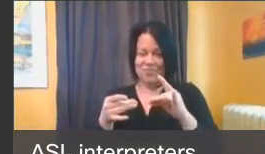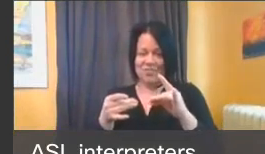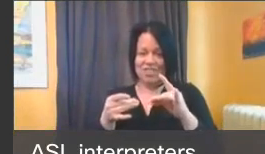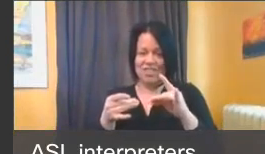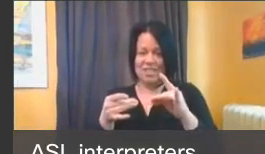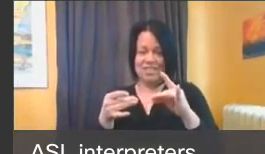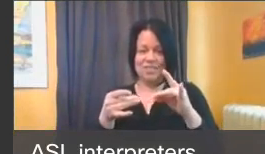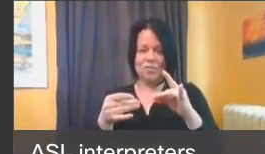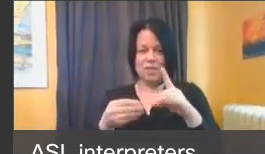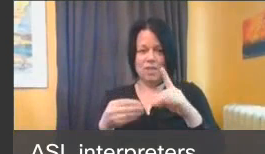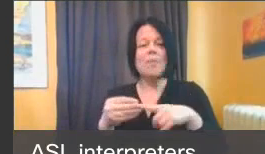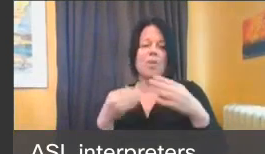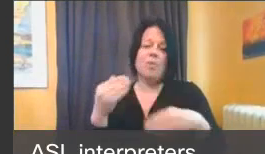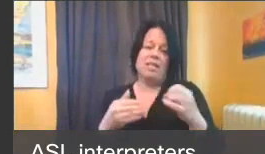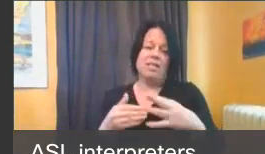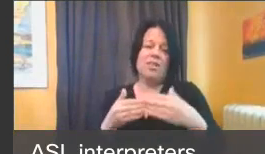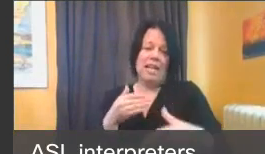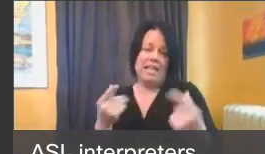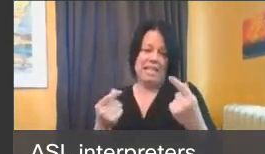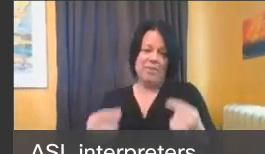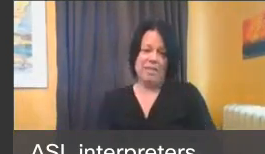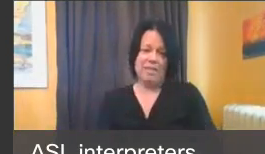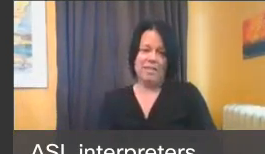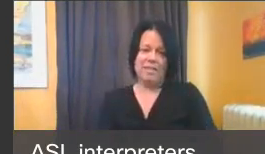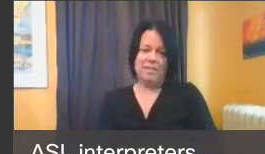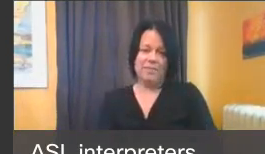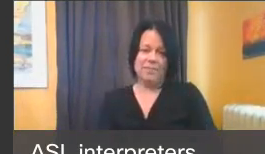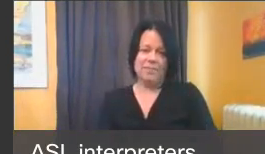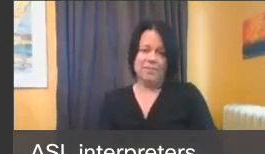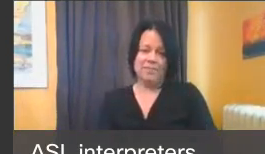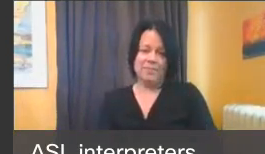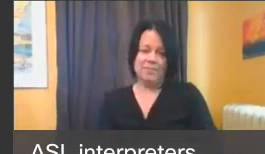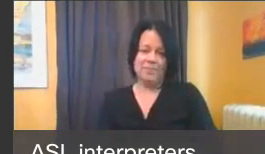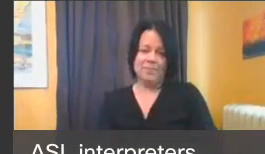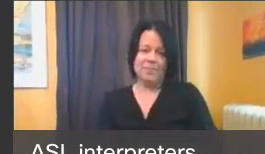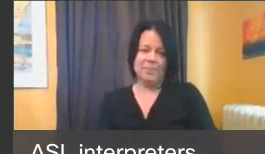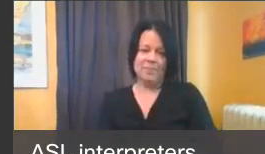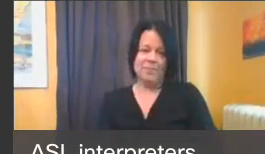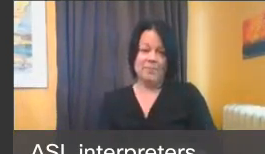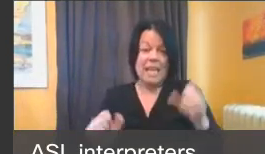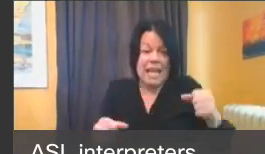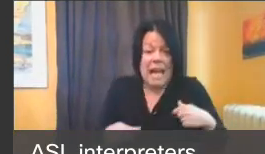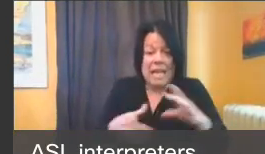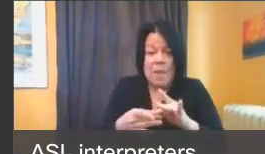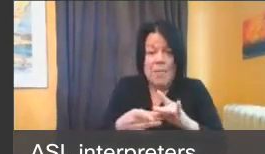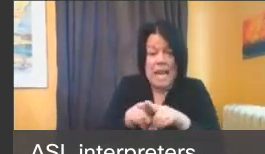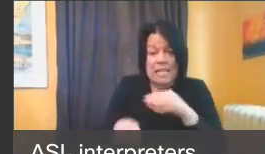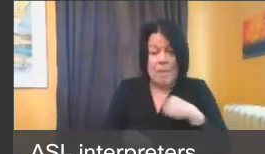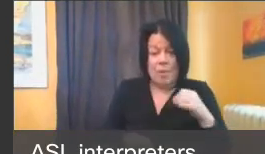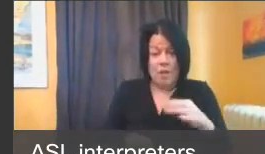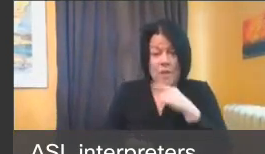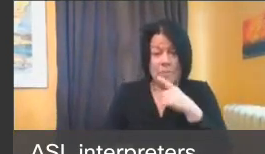or next steps? We will. Excuse me, again, Melissa, can I comment as a member of the public? Yes, please go